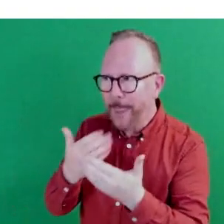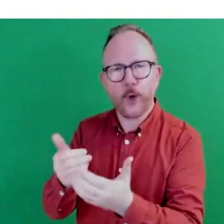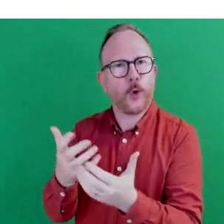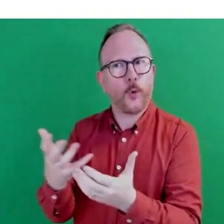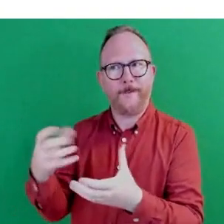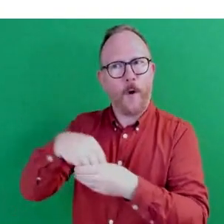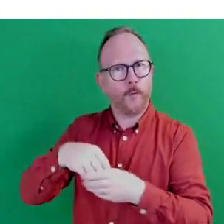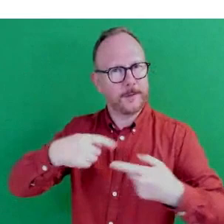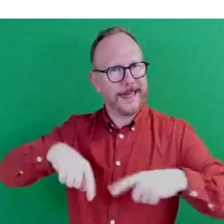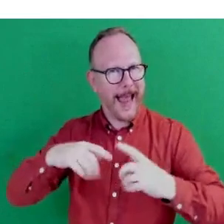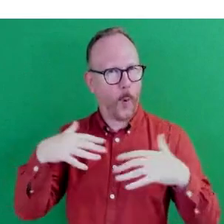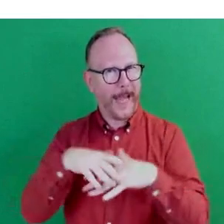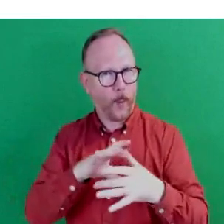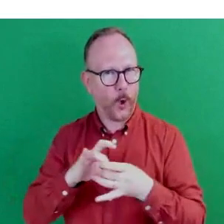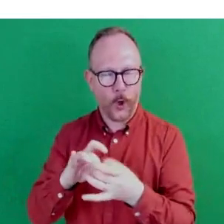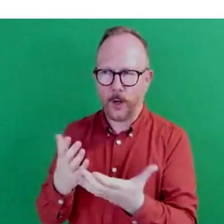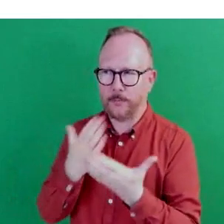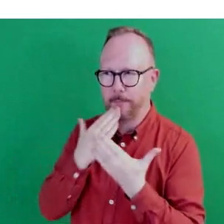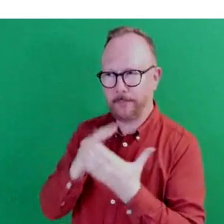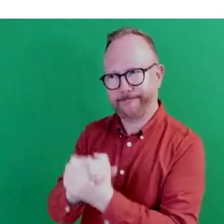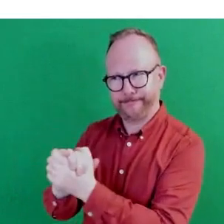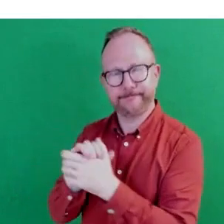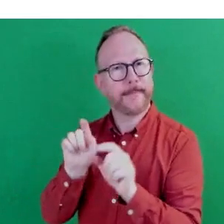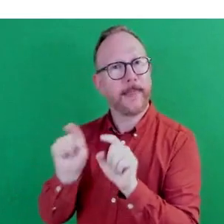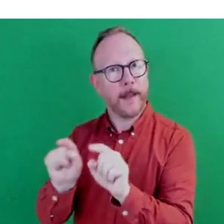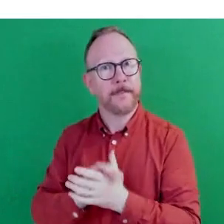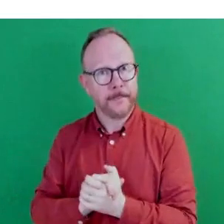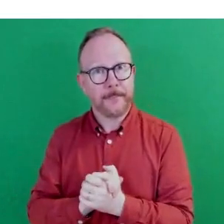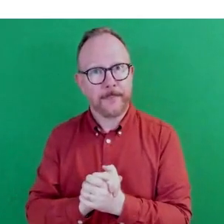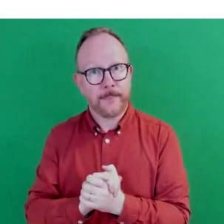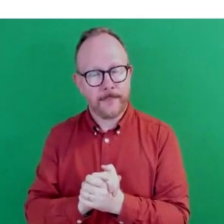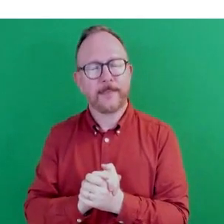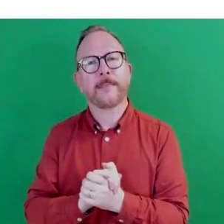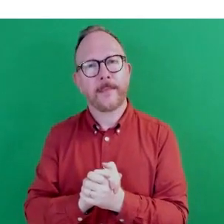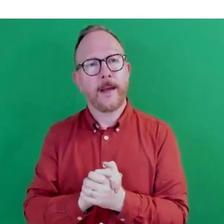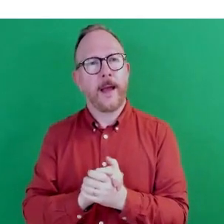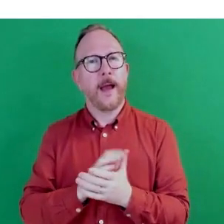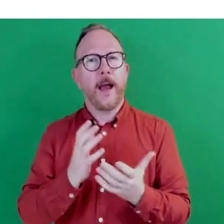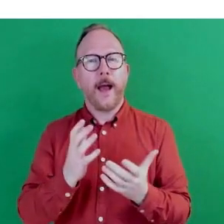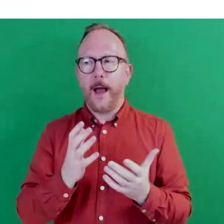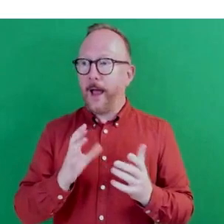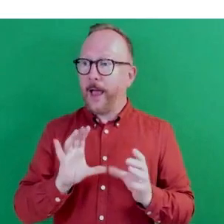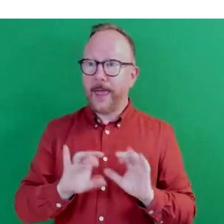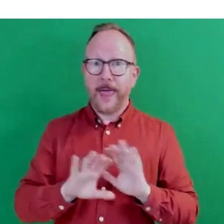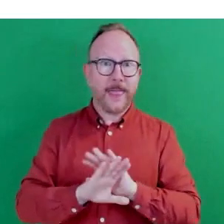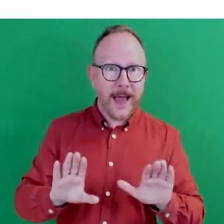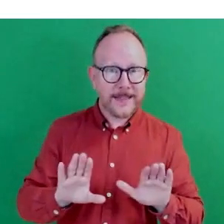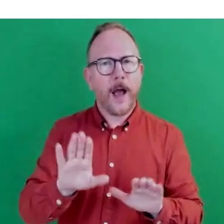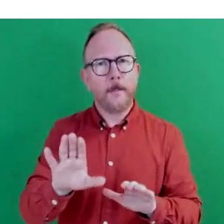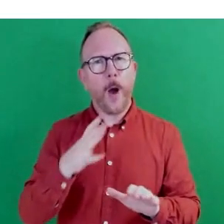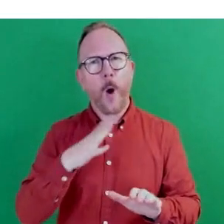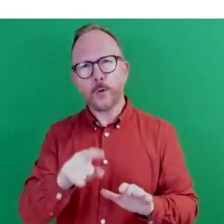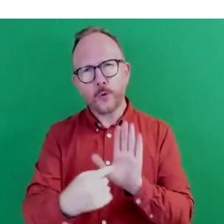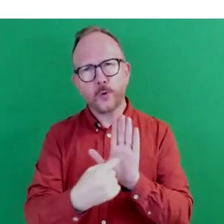So that's all we've got for this afternoon, except that once again I want to flag the career map. Like I say, we're doing